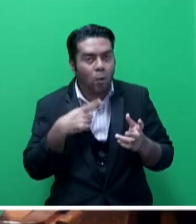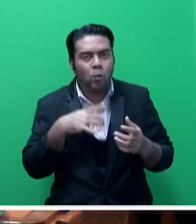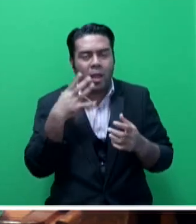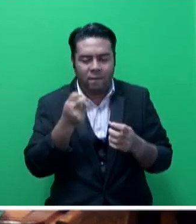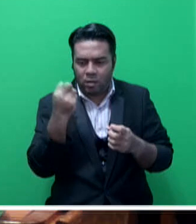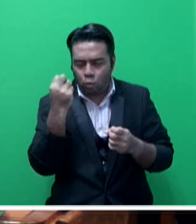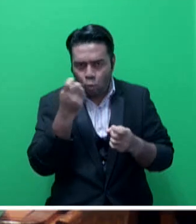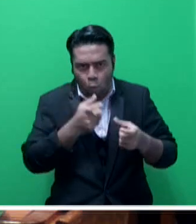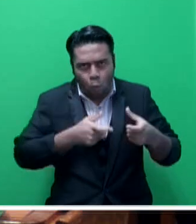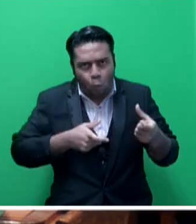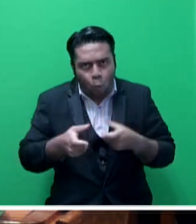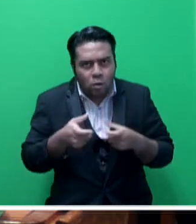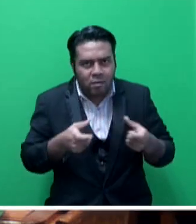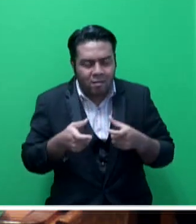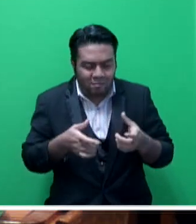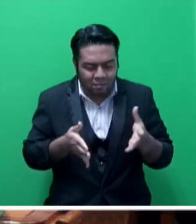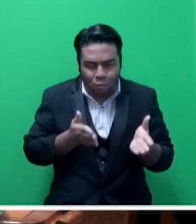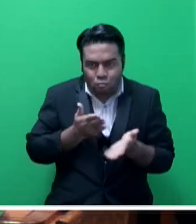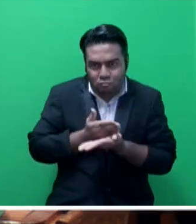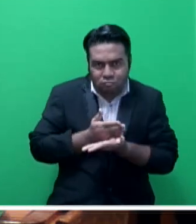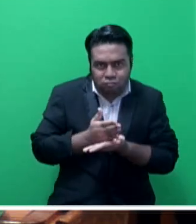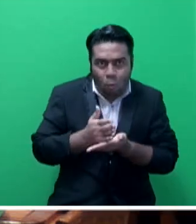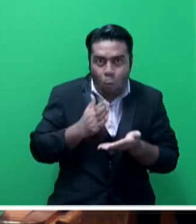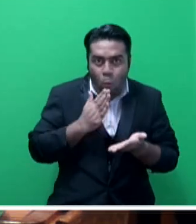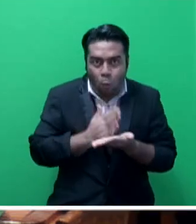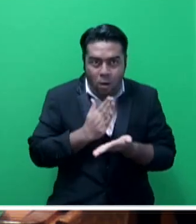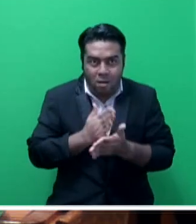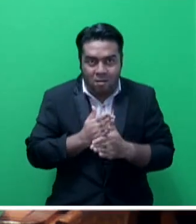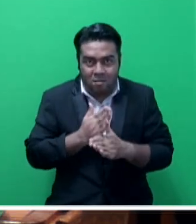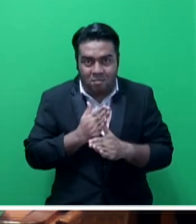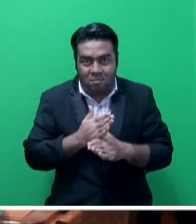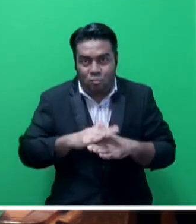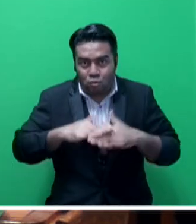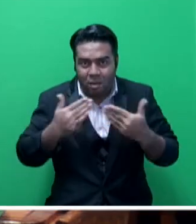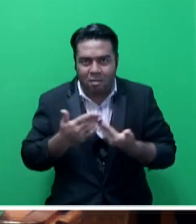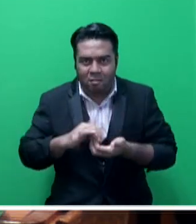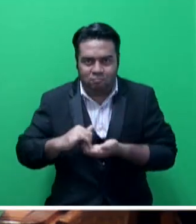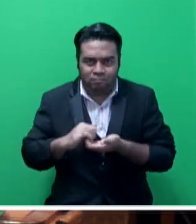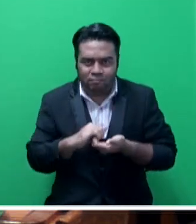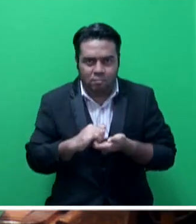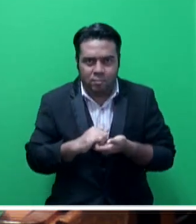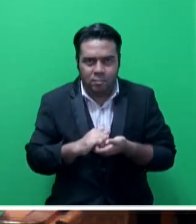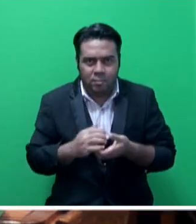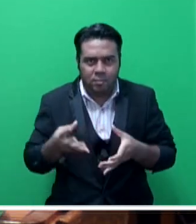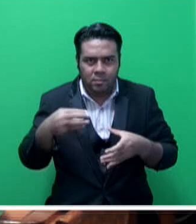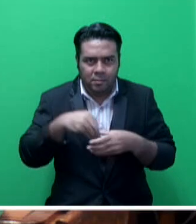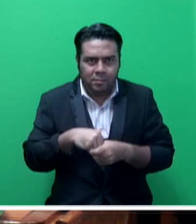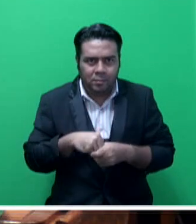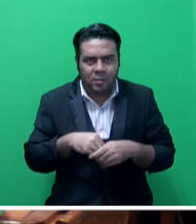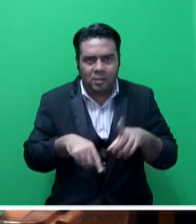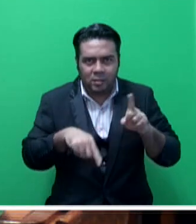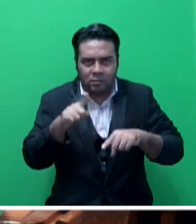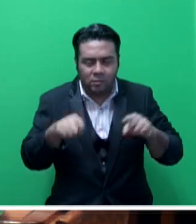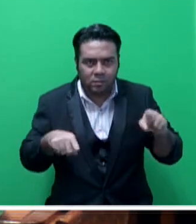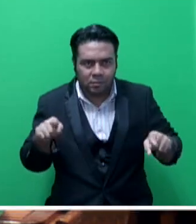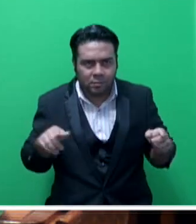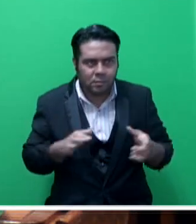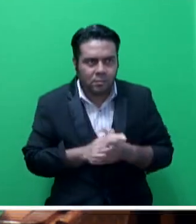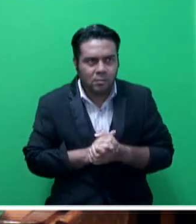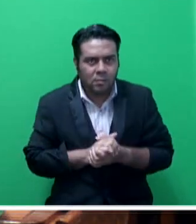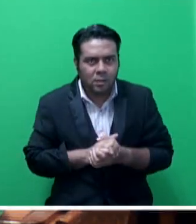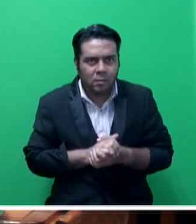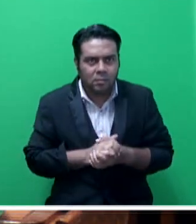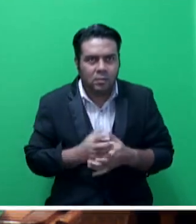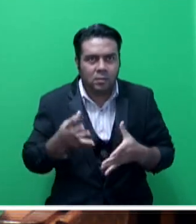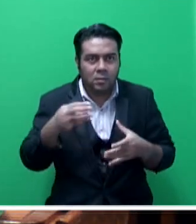to coordinate better, because all the different stakeholders come with different packets. But Mr. Speaker, in terms